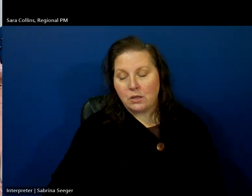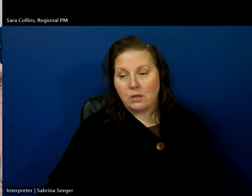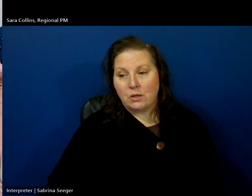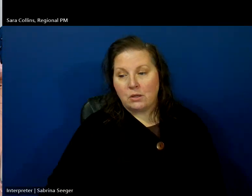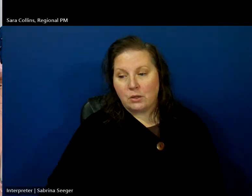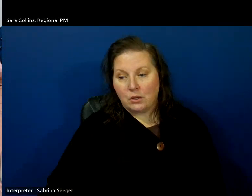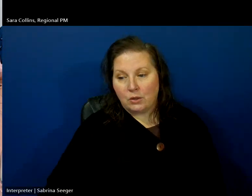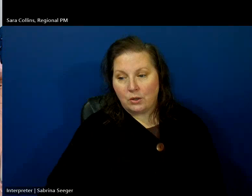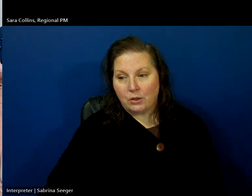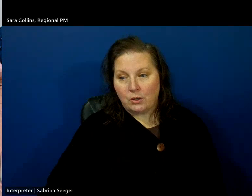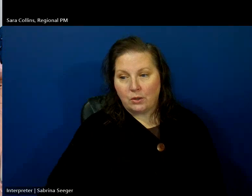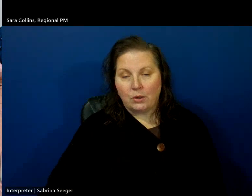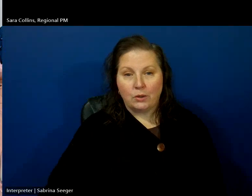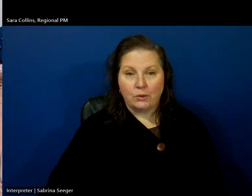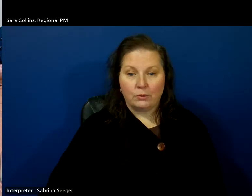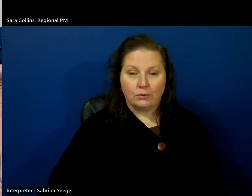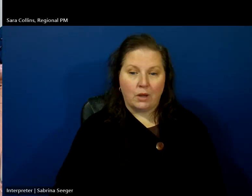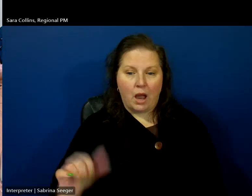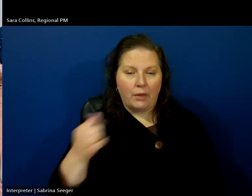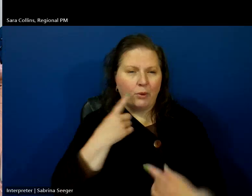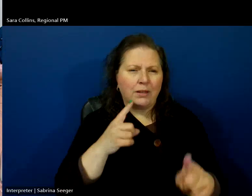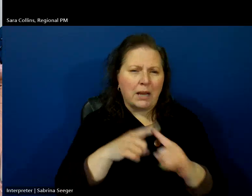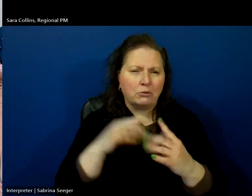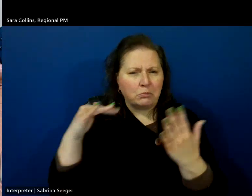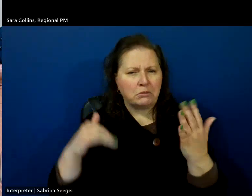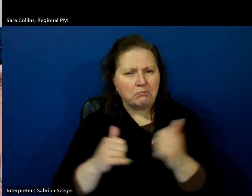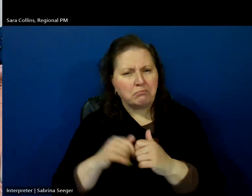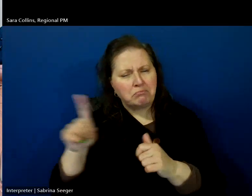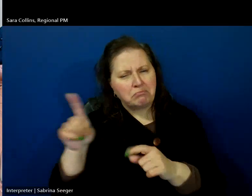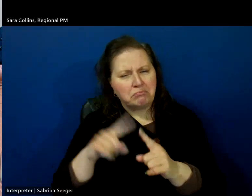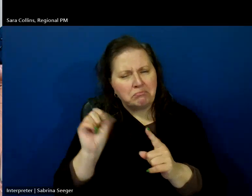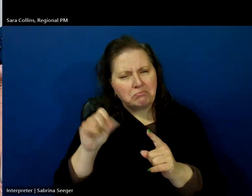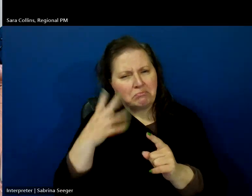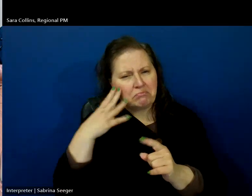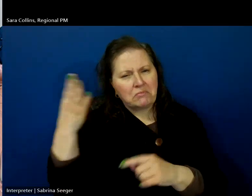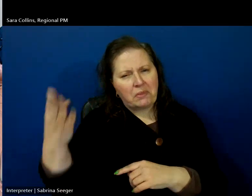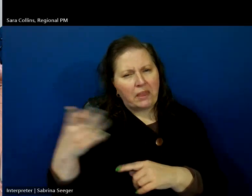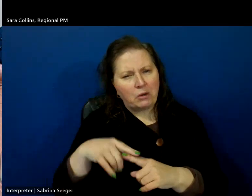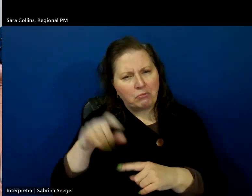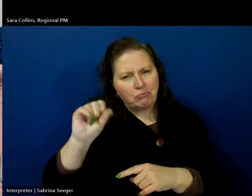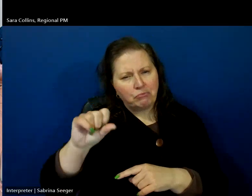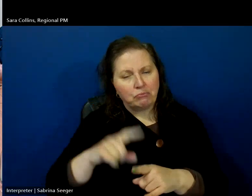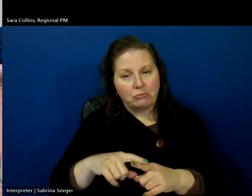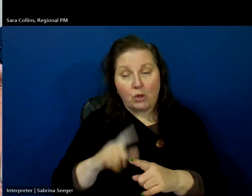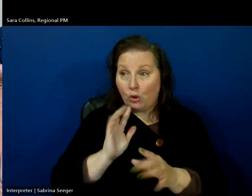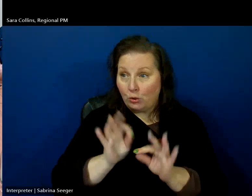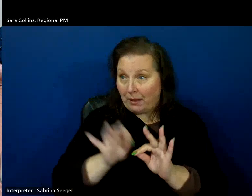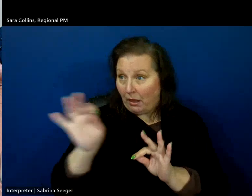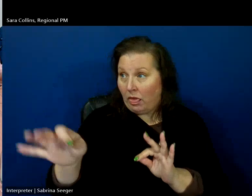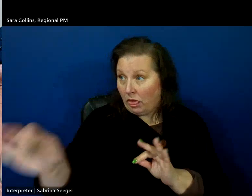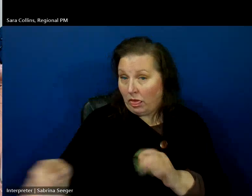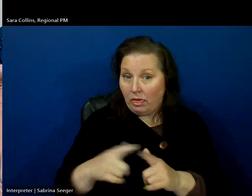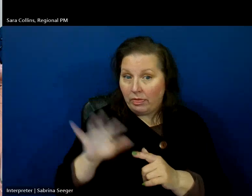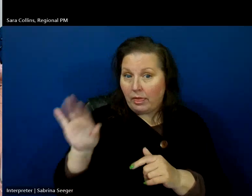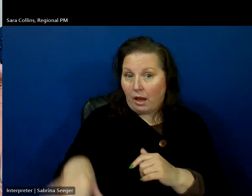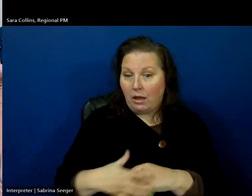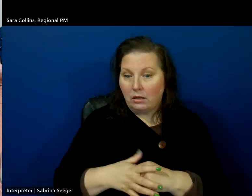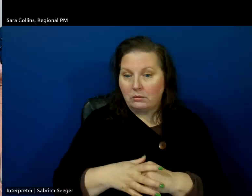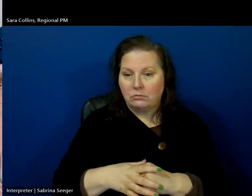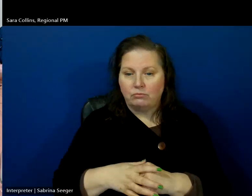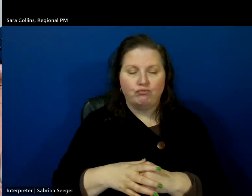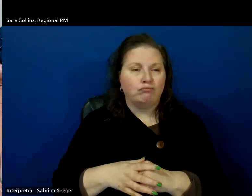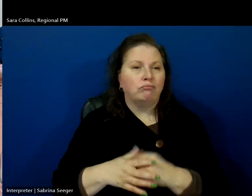is now. I think some other announcements have been made I'll look at it. since then. Oh, you mean it pushed off? Could have. Don't